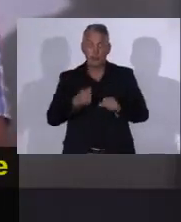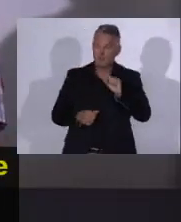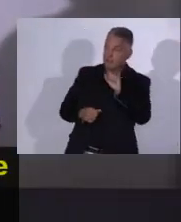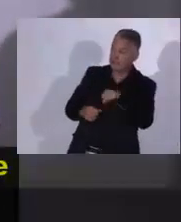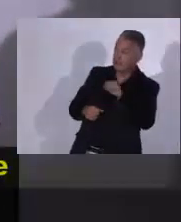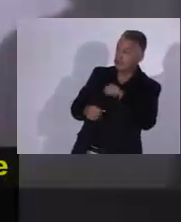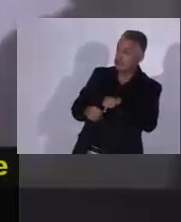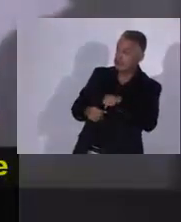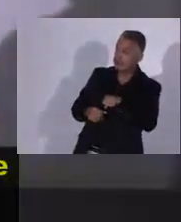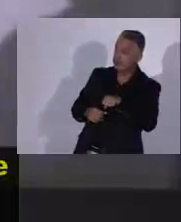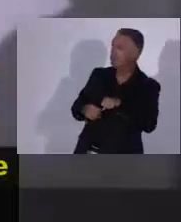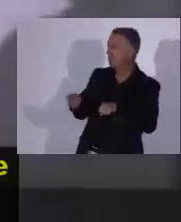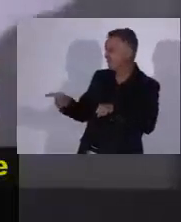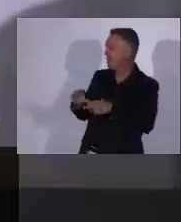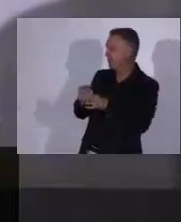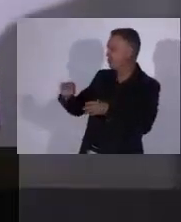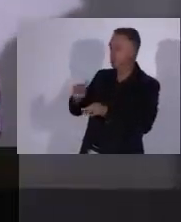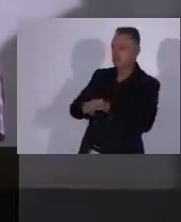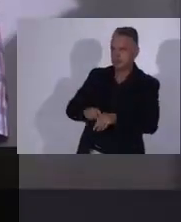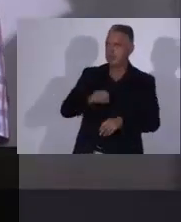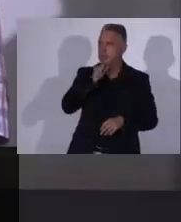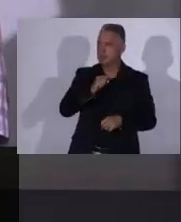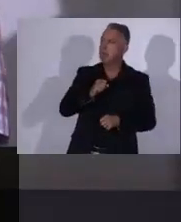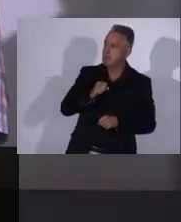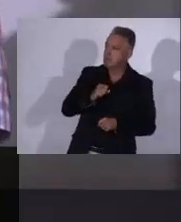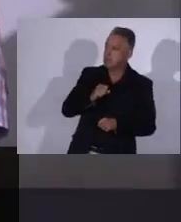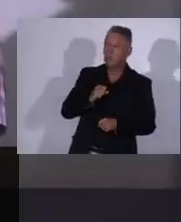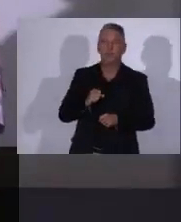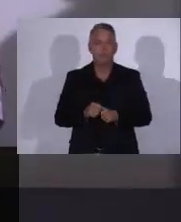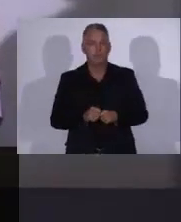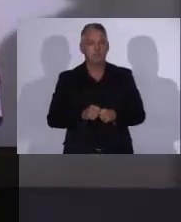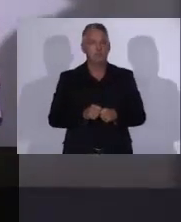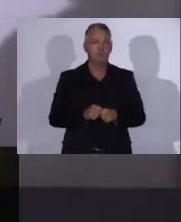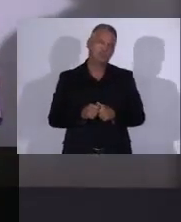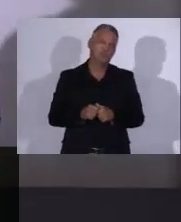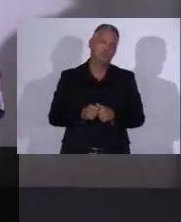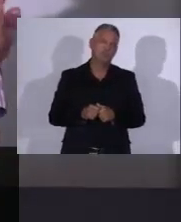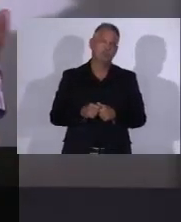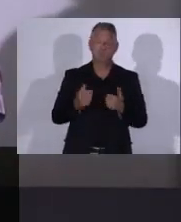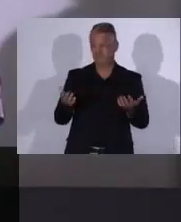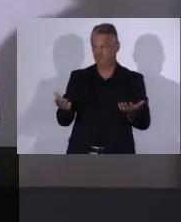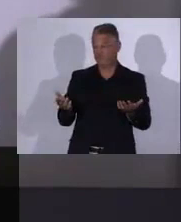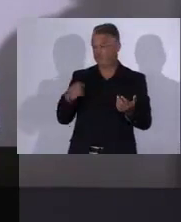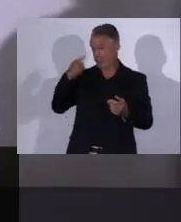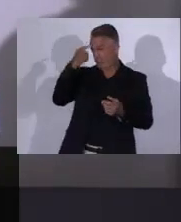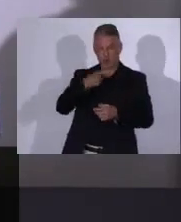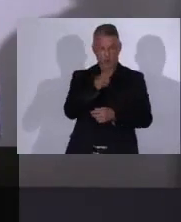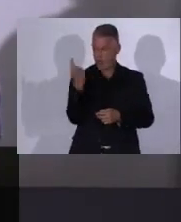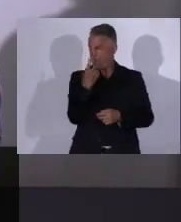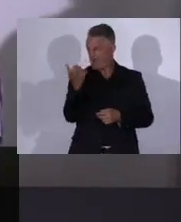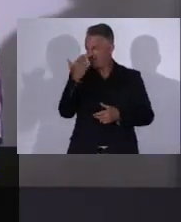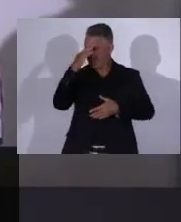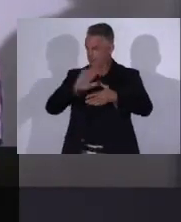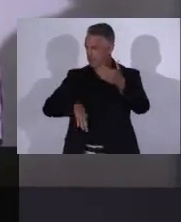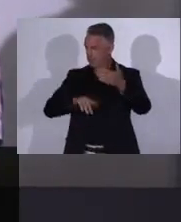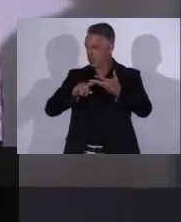goes back to the first question. As far as camps go, I guess most folks would have an experience of camp, and you're right, the best